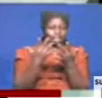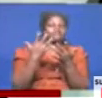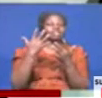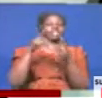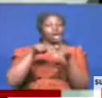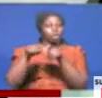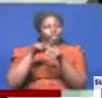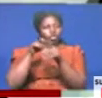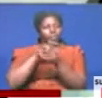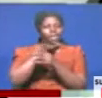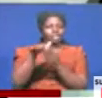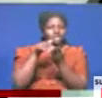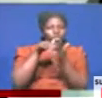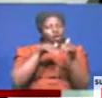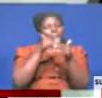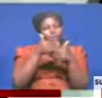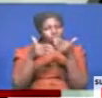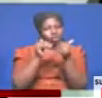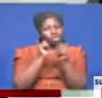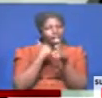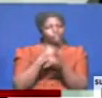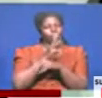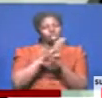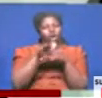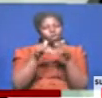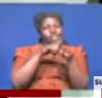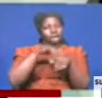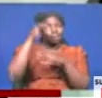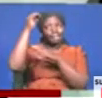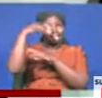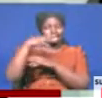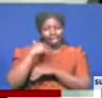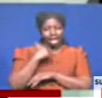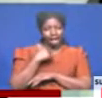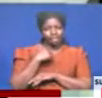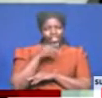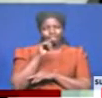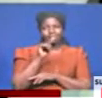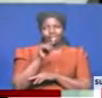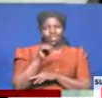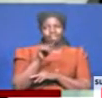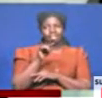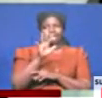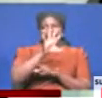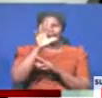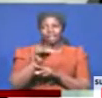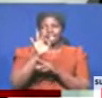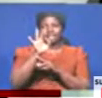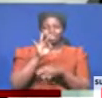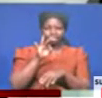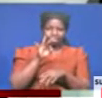has uninterrupted water and electricity and brags of Africa's first three-tiered data